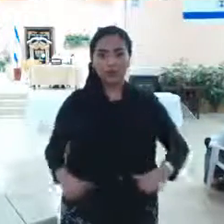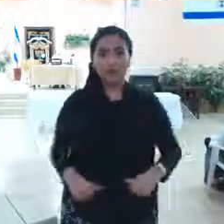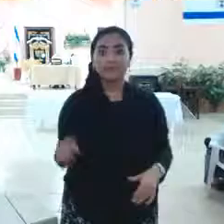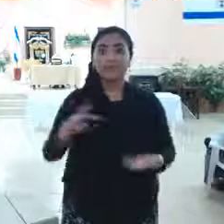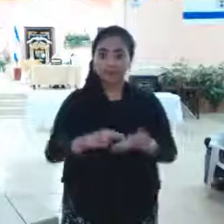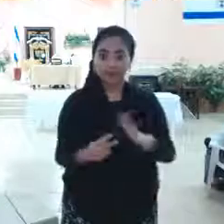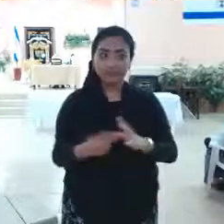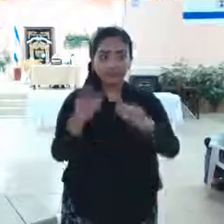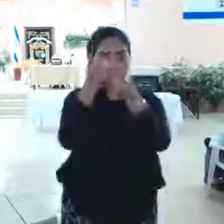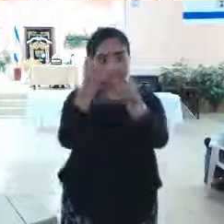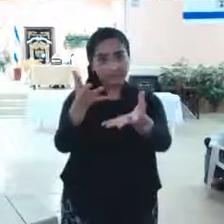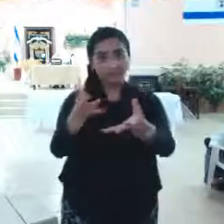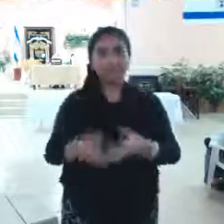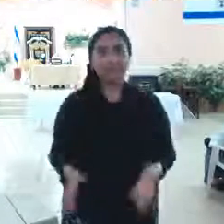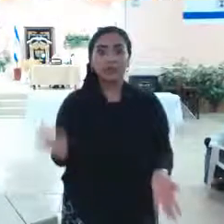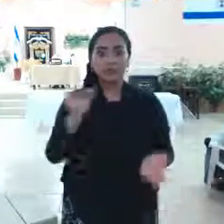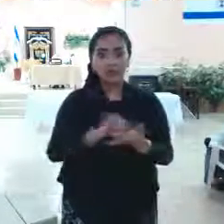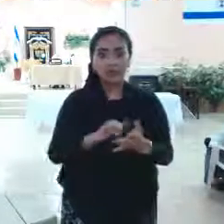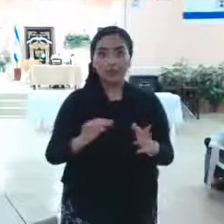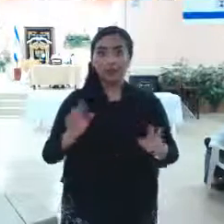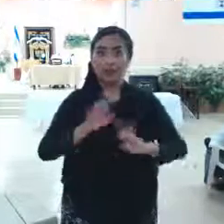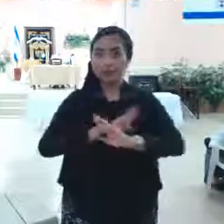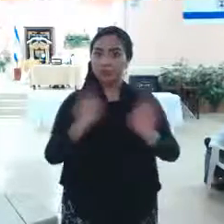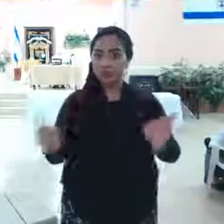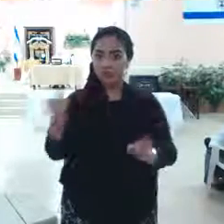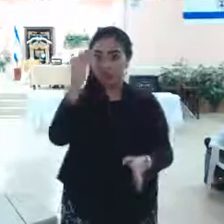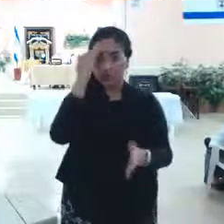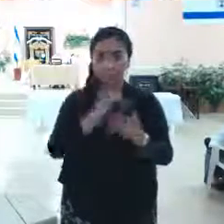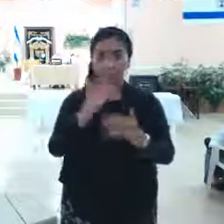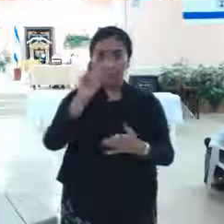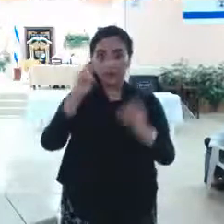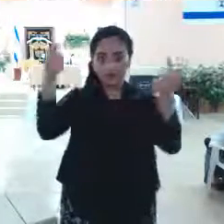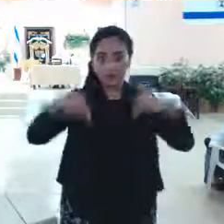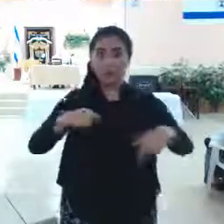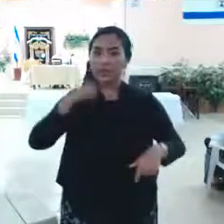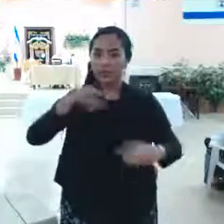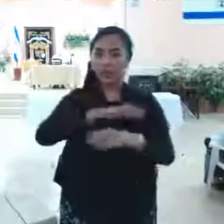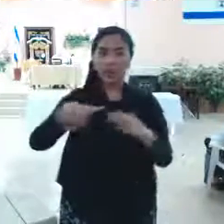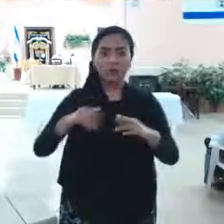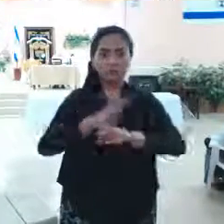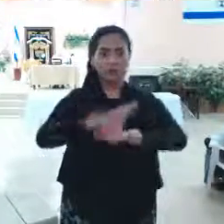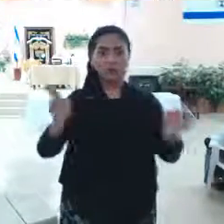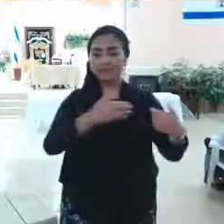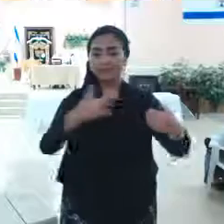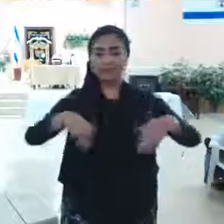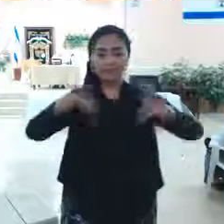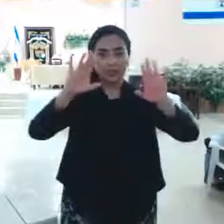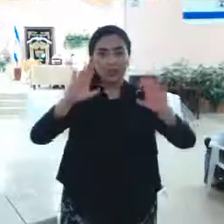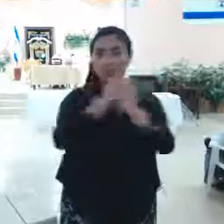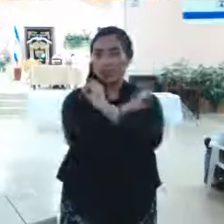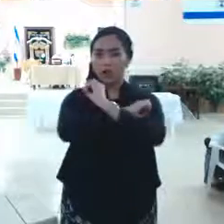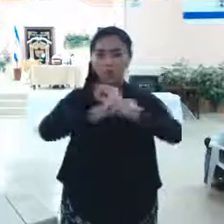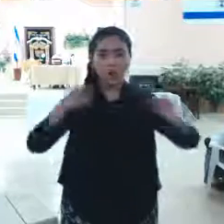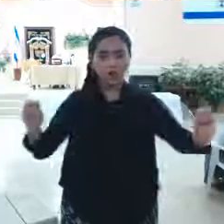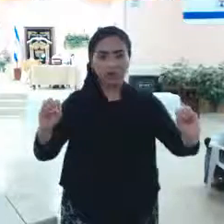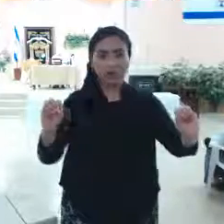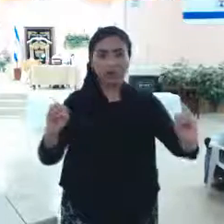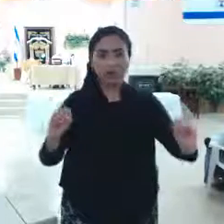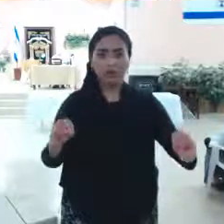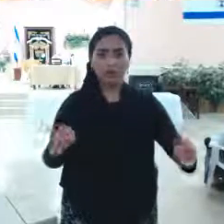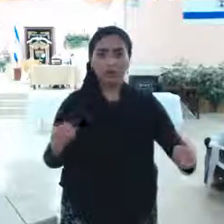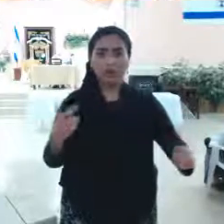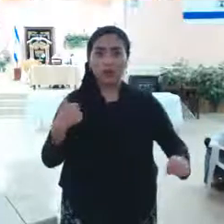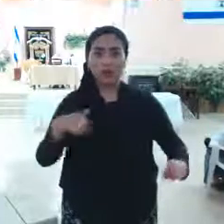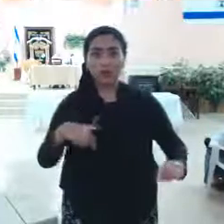Entonces, la Kohanim. idea So es the idea que is ya sabiendo que that Yahshua already viene knowing pronto, that todos Joshua is estemos coming soon, totalmente all of us, consagrados. we have to be completely Nada de tomar consecrated, not to